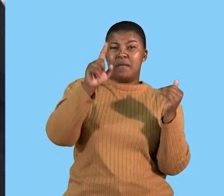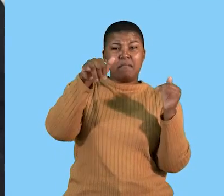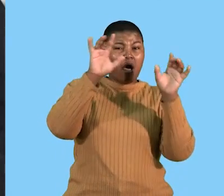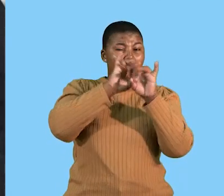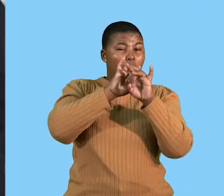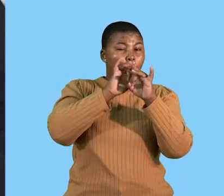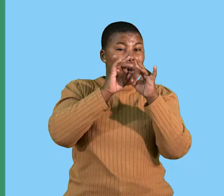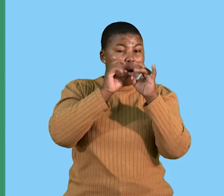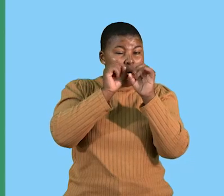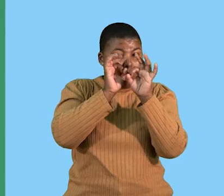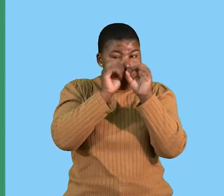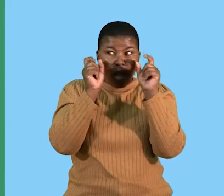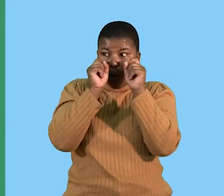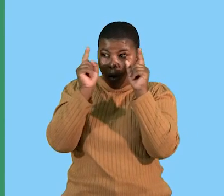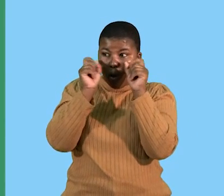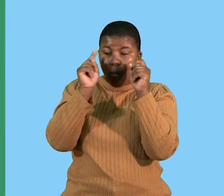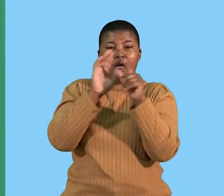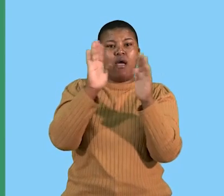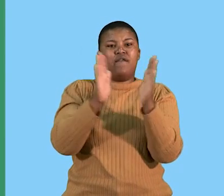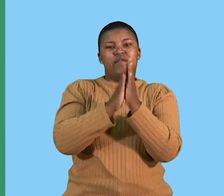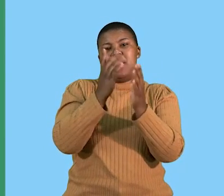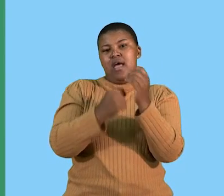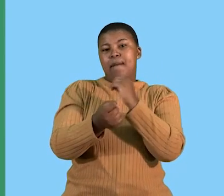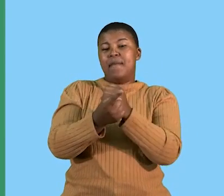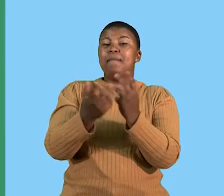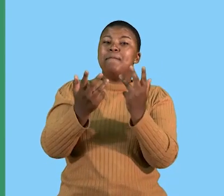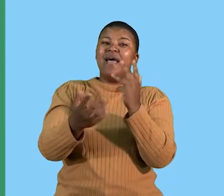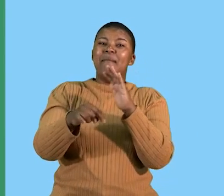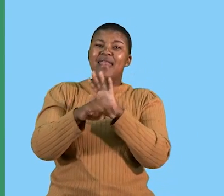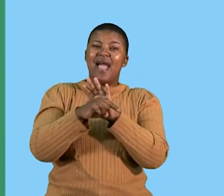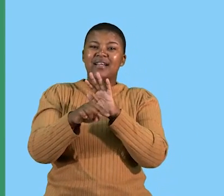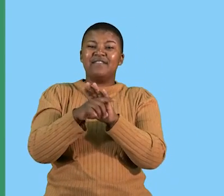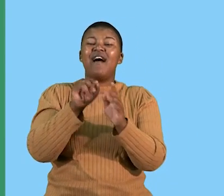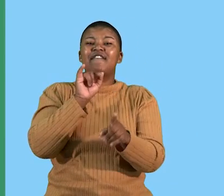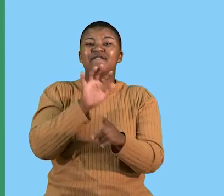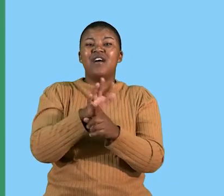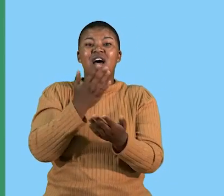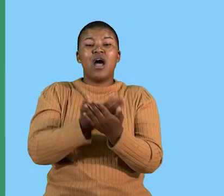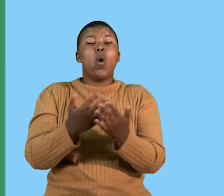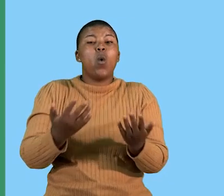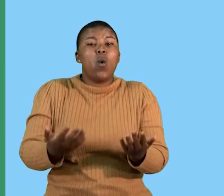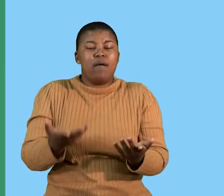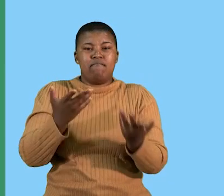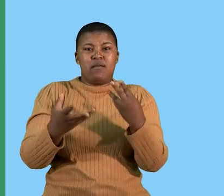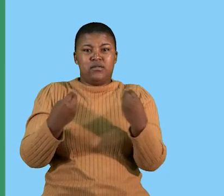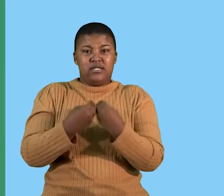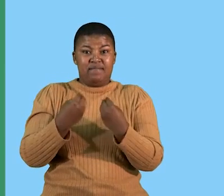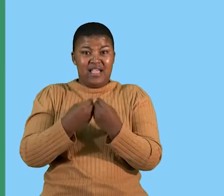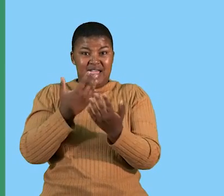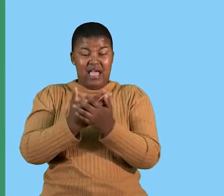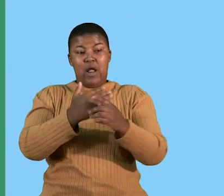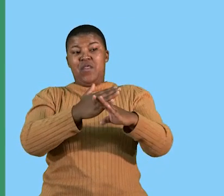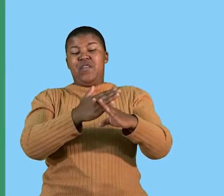of everything that can have a negative impact or that maybe